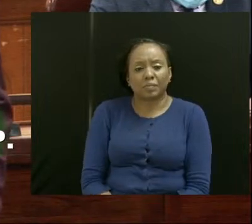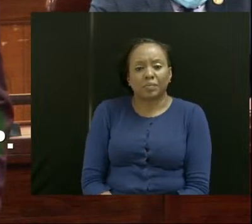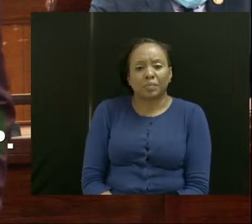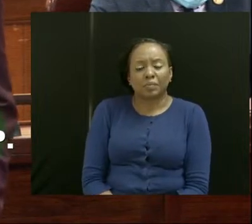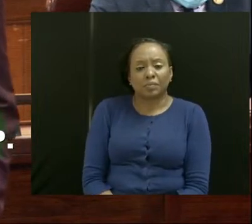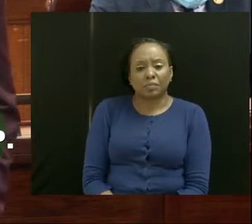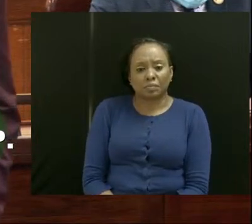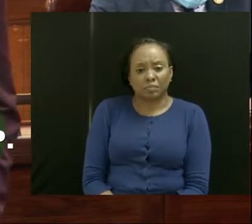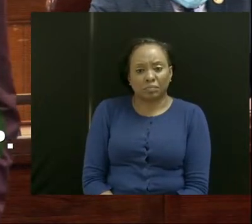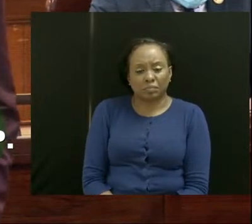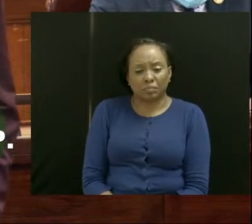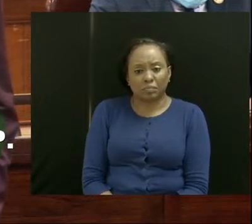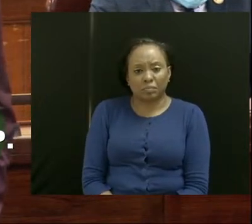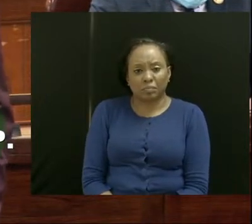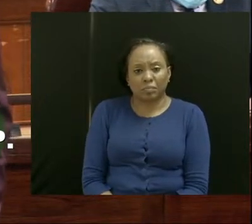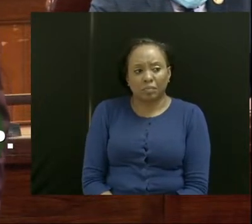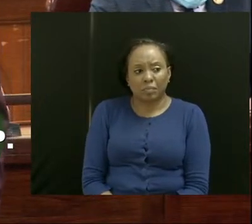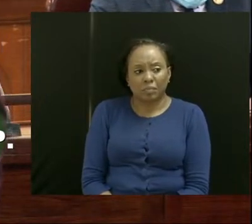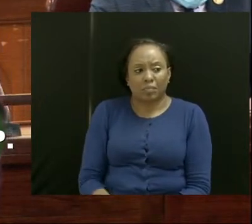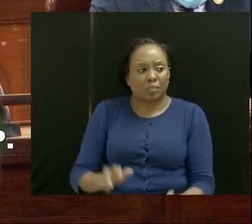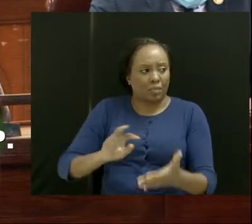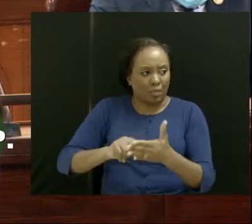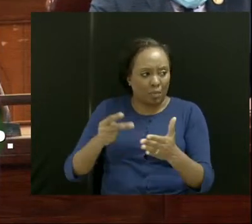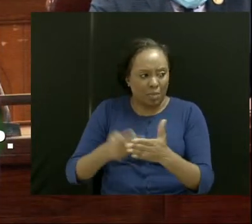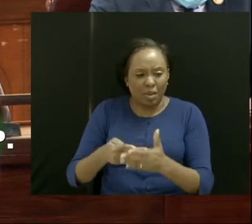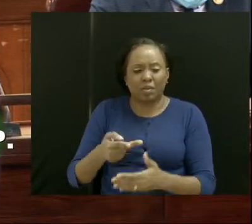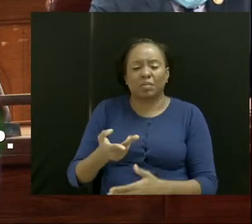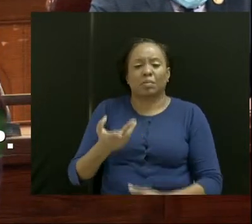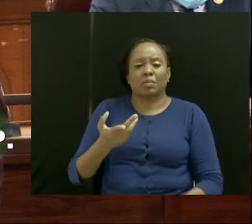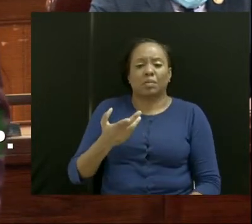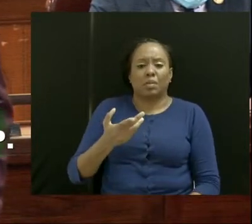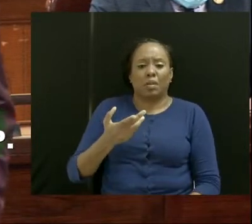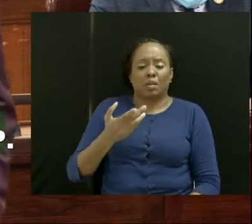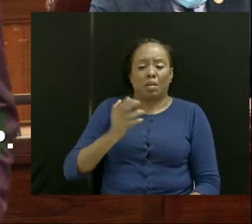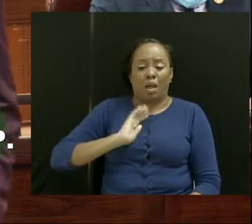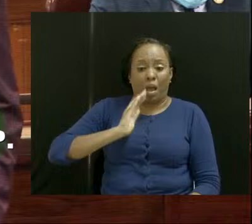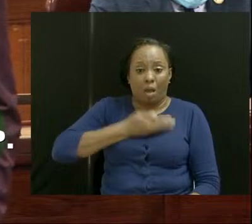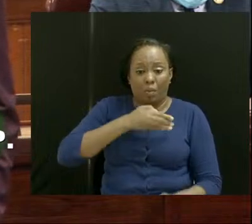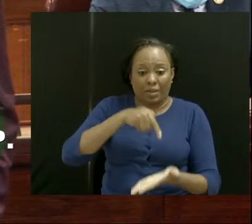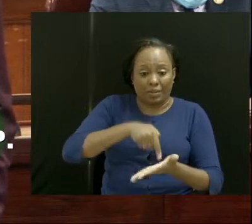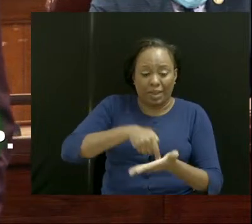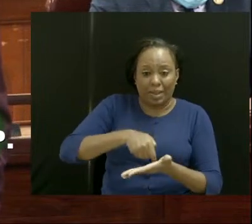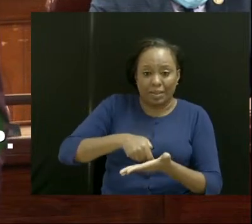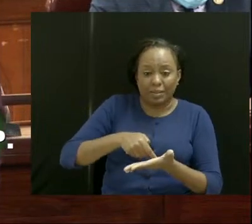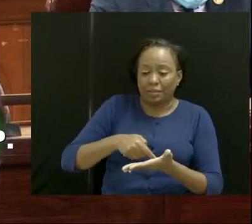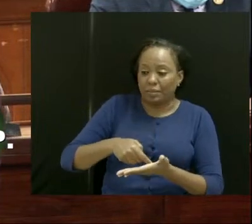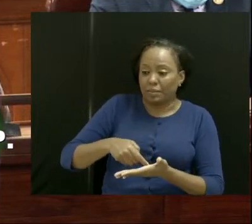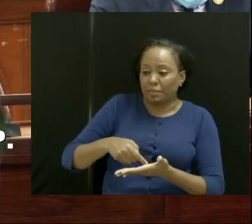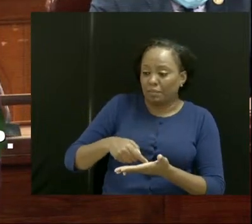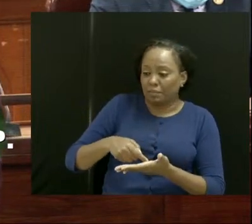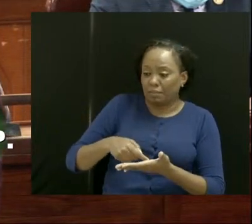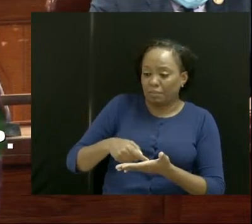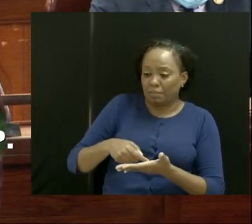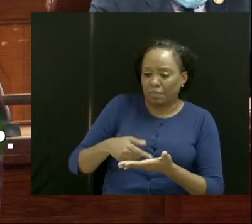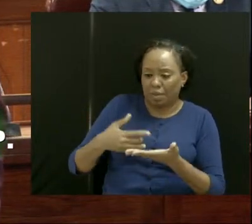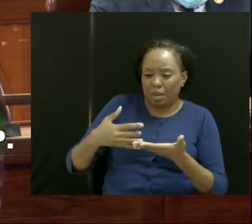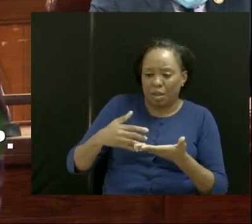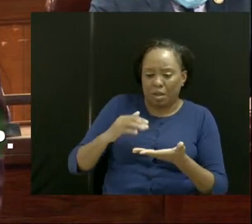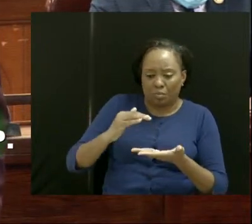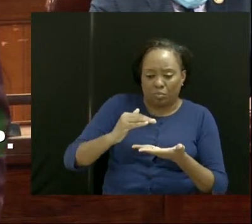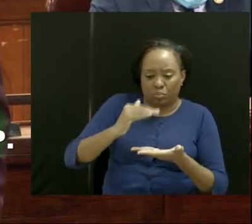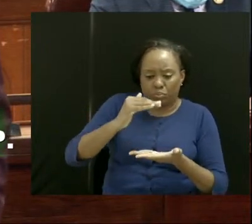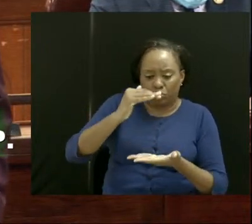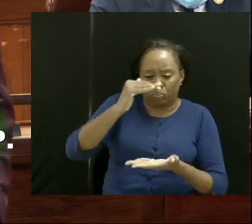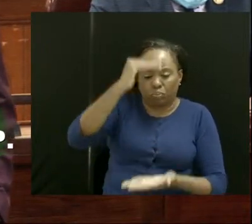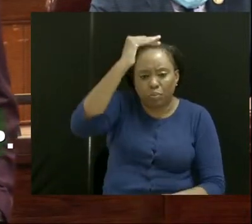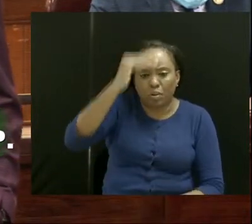And we're creating debt for them. When we create debt, we don't do it in a vacuum.